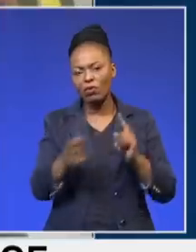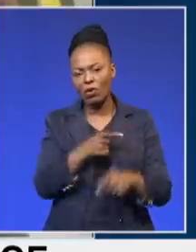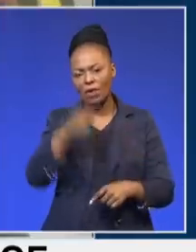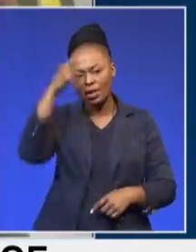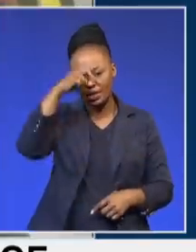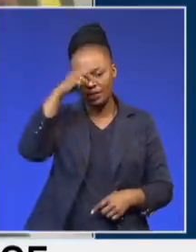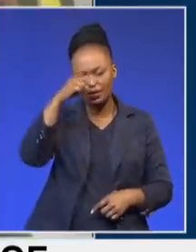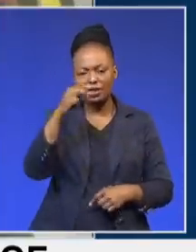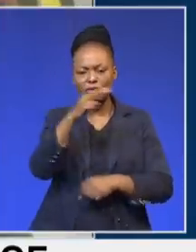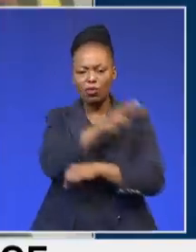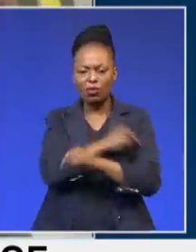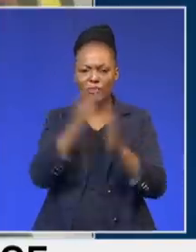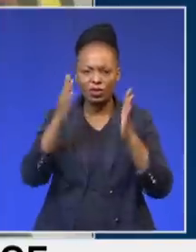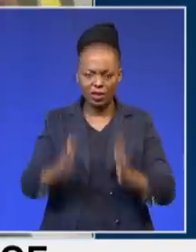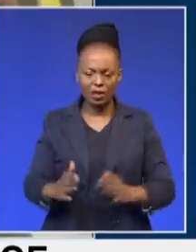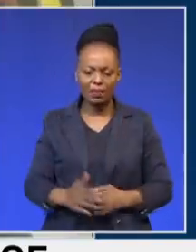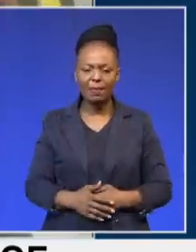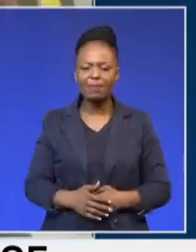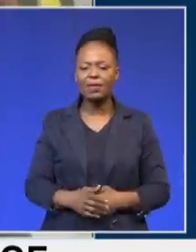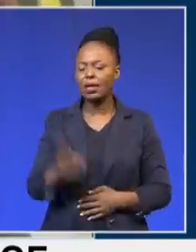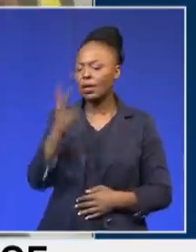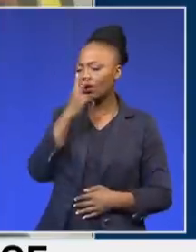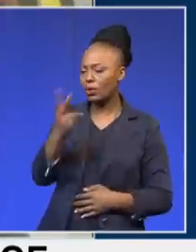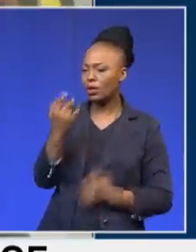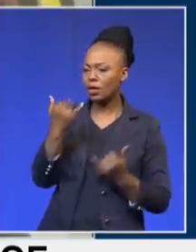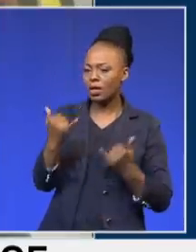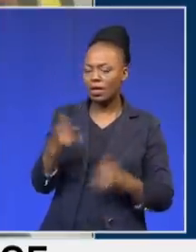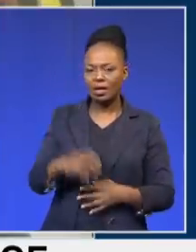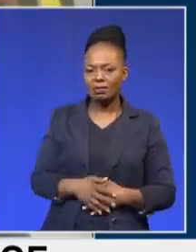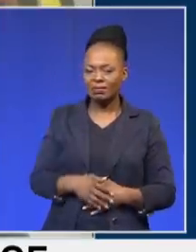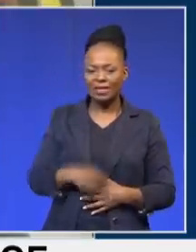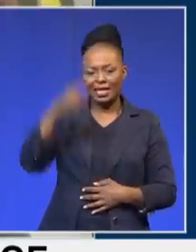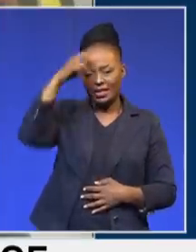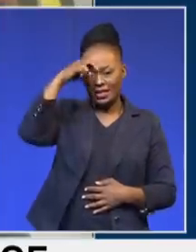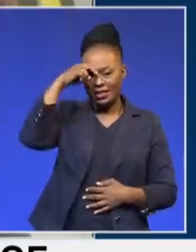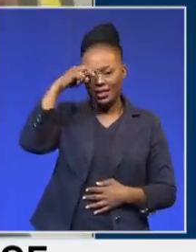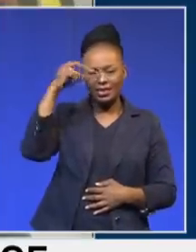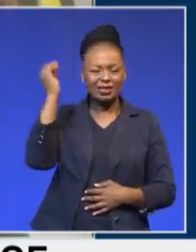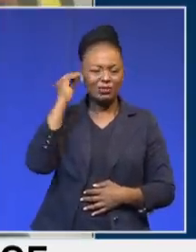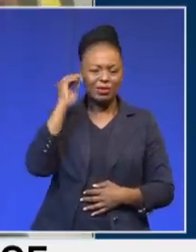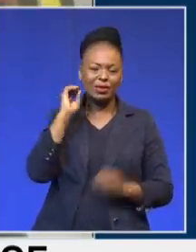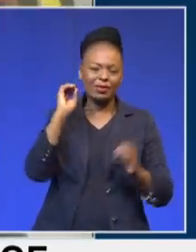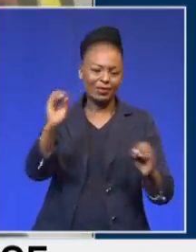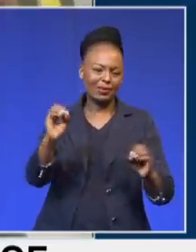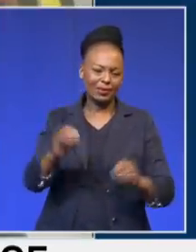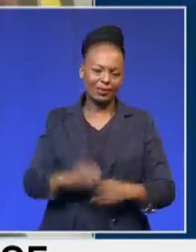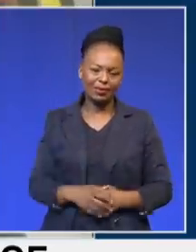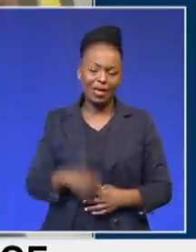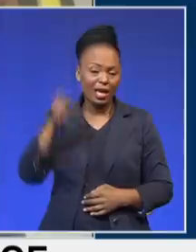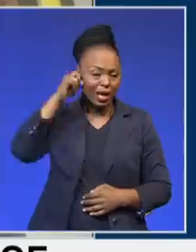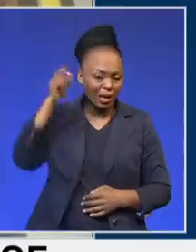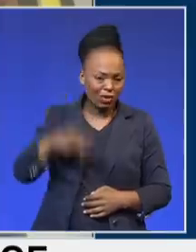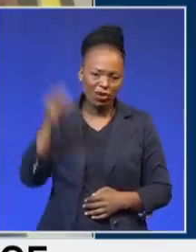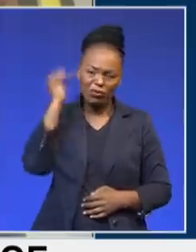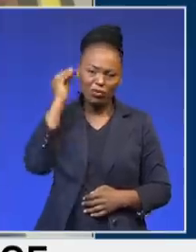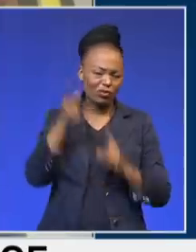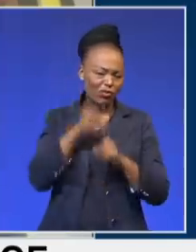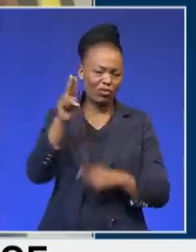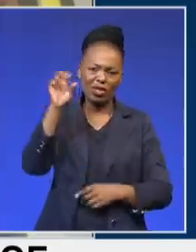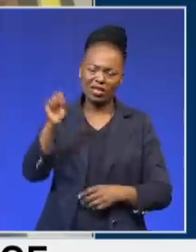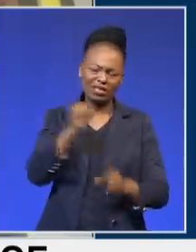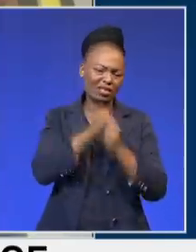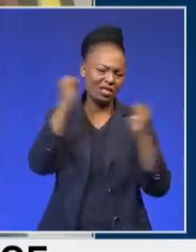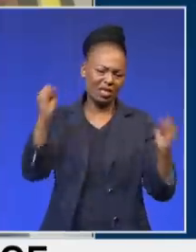Look, we can't speak about intelligence things. There was no such ignoring of information from the U.S. government. That